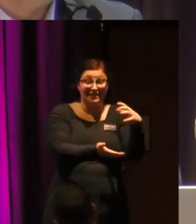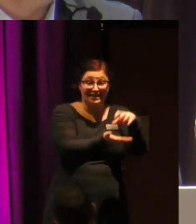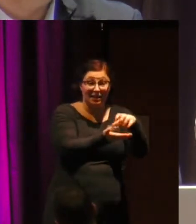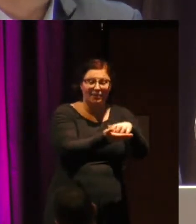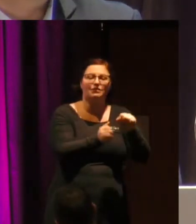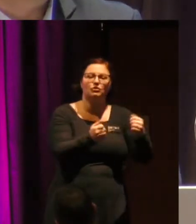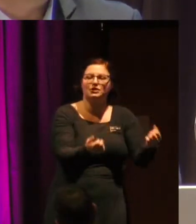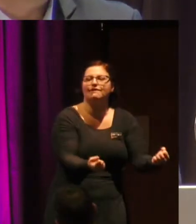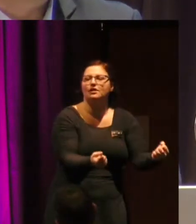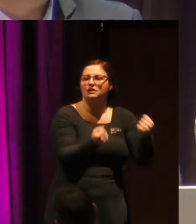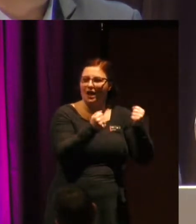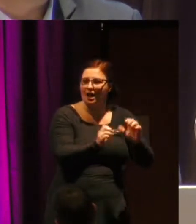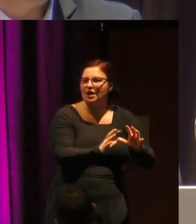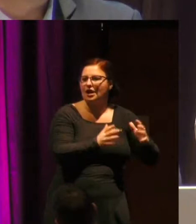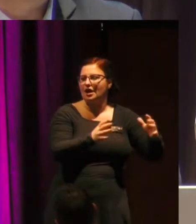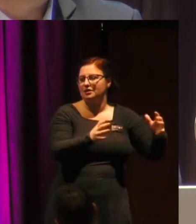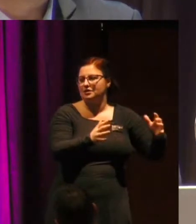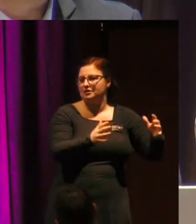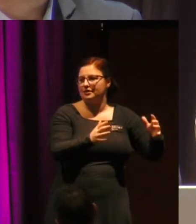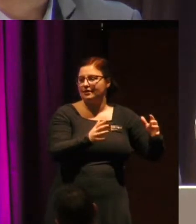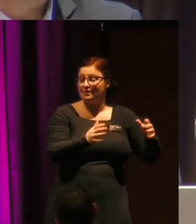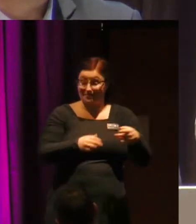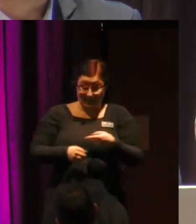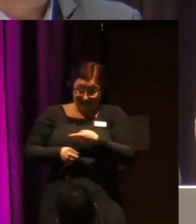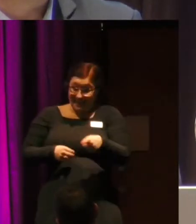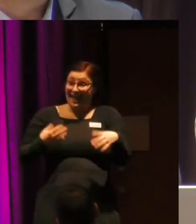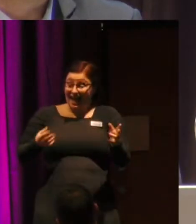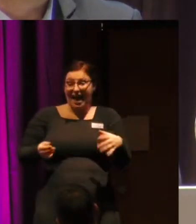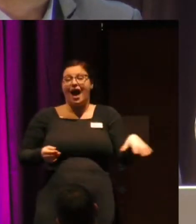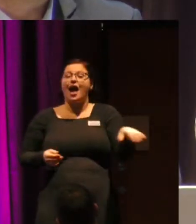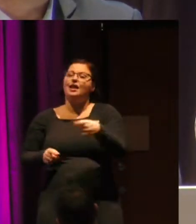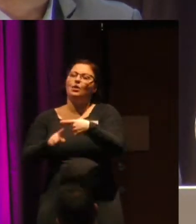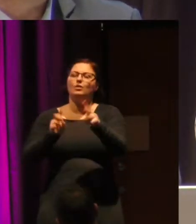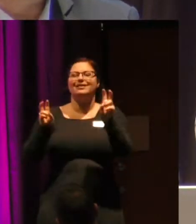a way, I think, or different kind of tools, how